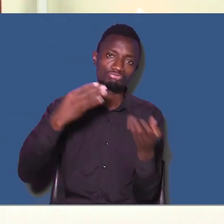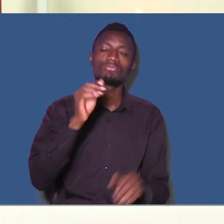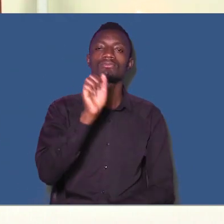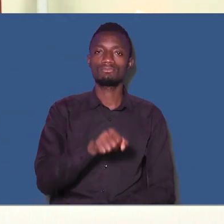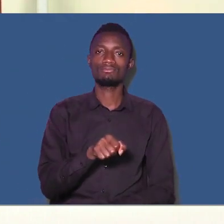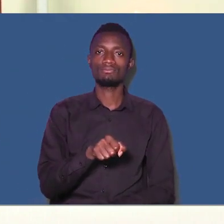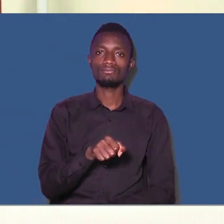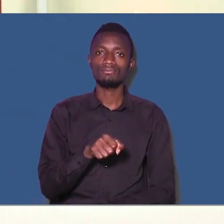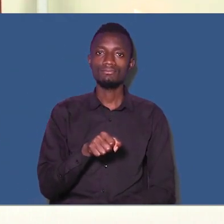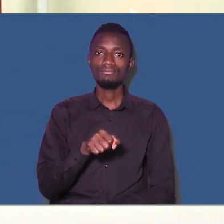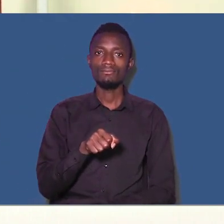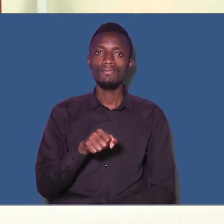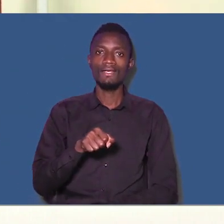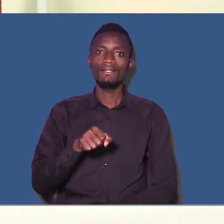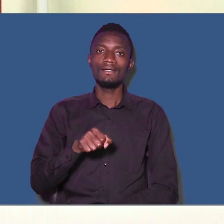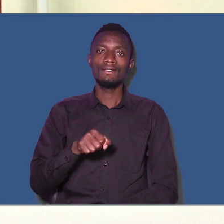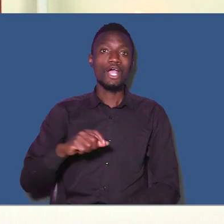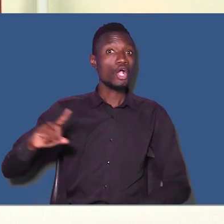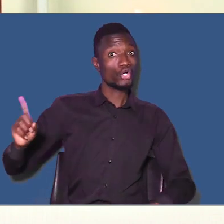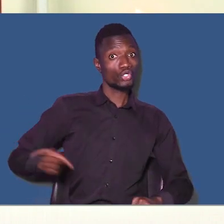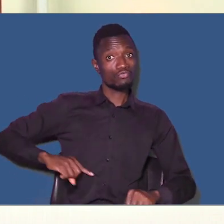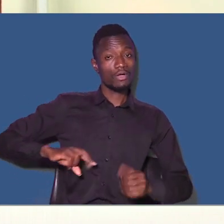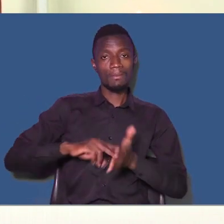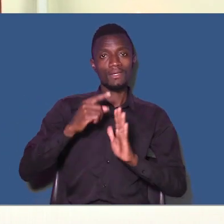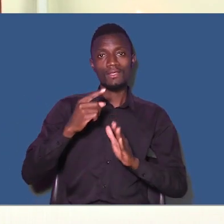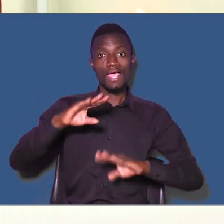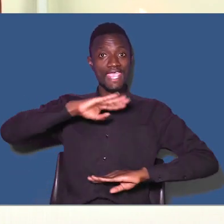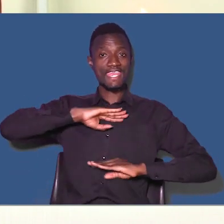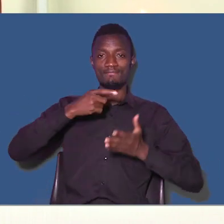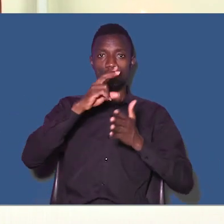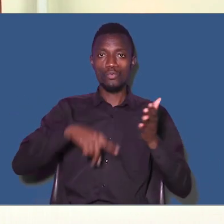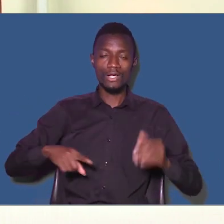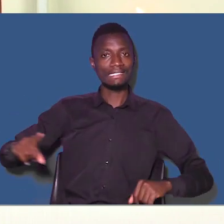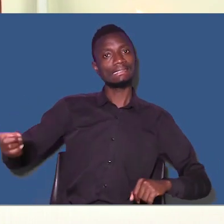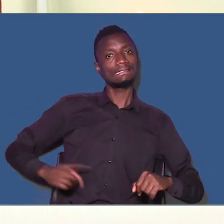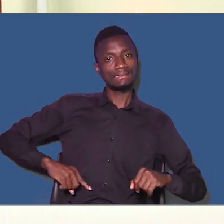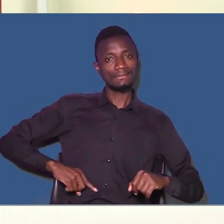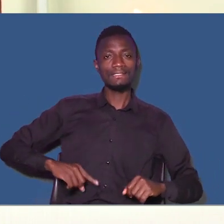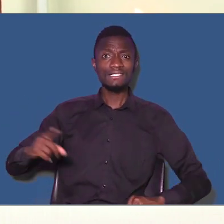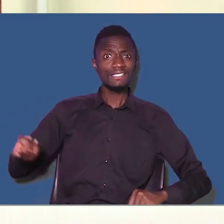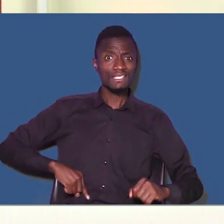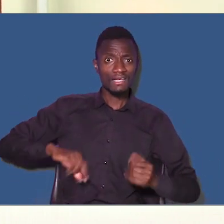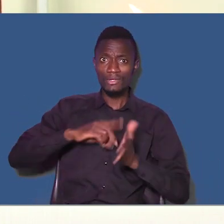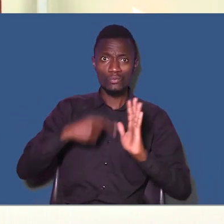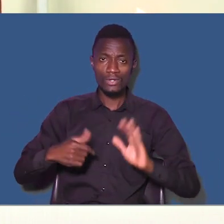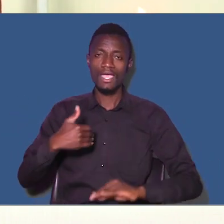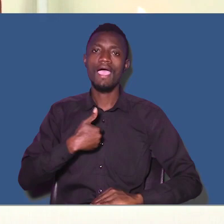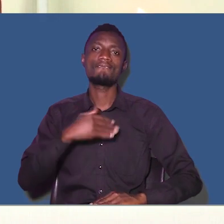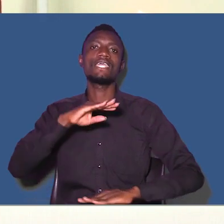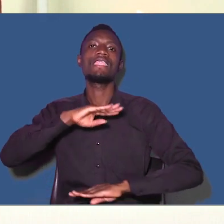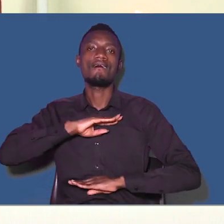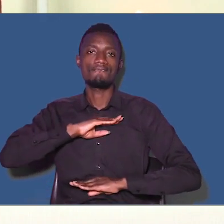Contentment means satisfaction, and satisfaction means to have enough. In 1 Timothy chapter 6, verse 6